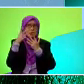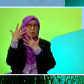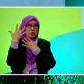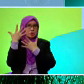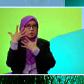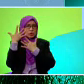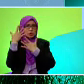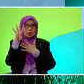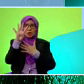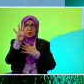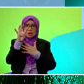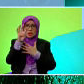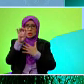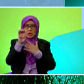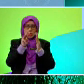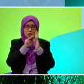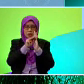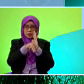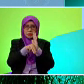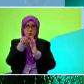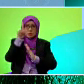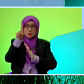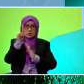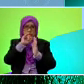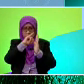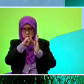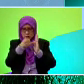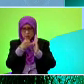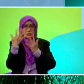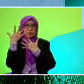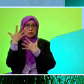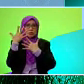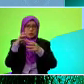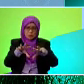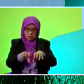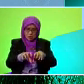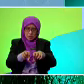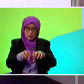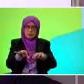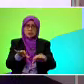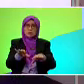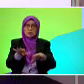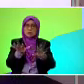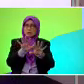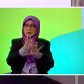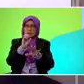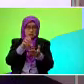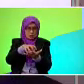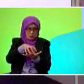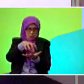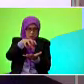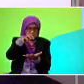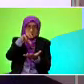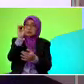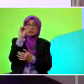hour, the dough did not rise. Why is that? Can somebody help me? Who can try and